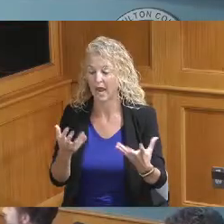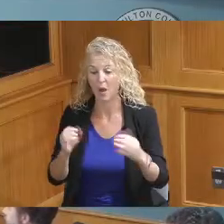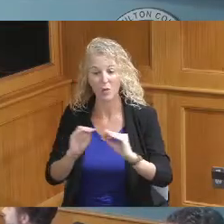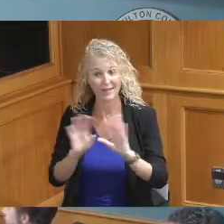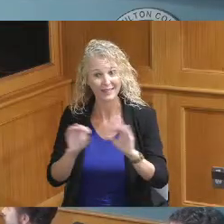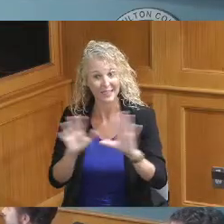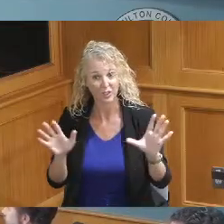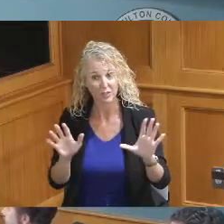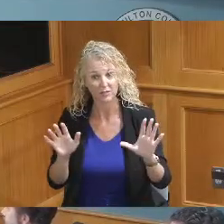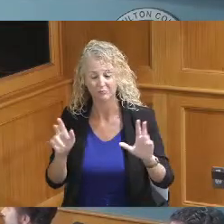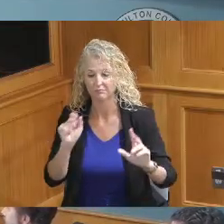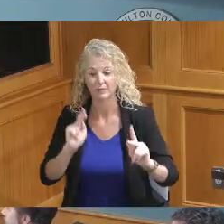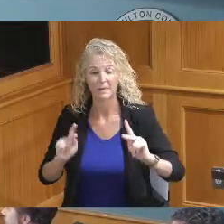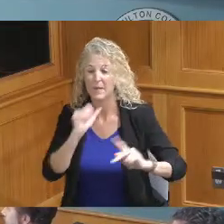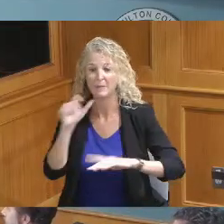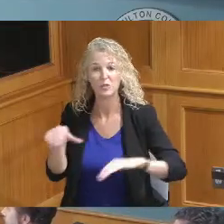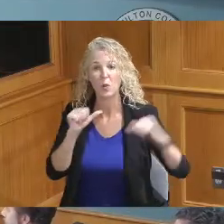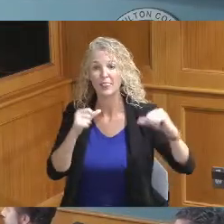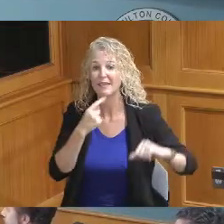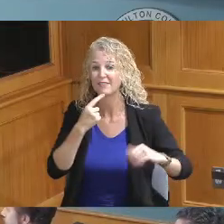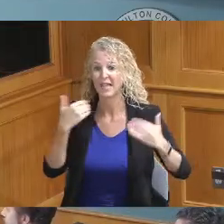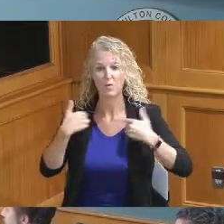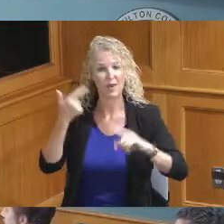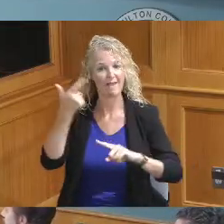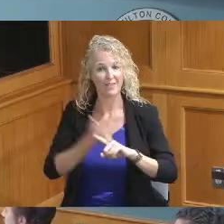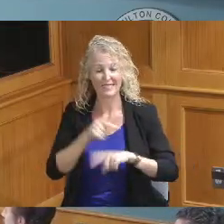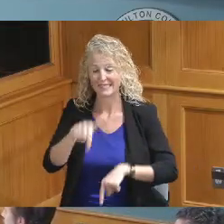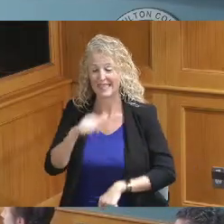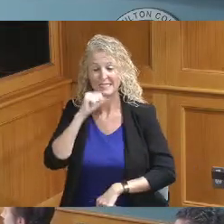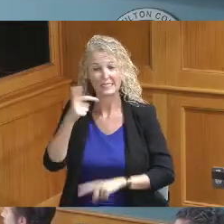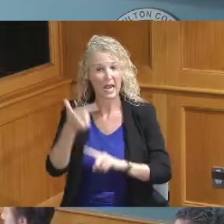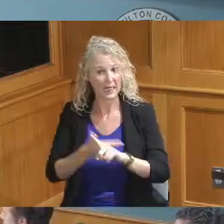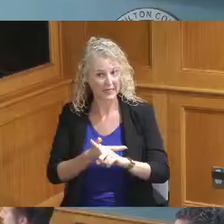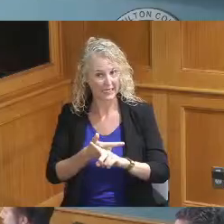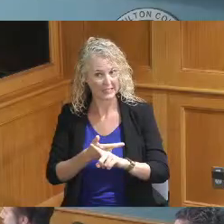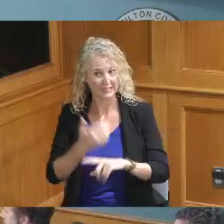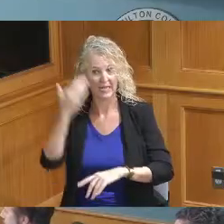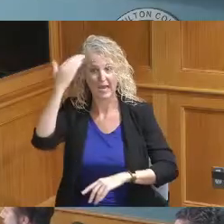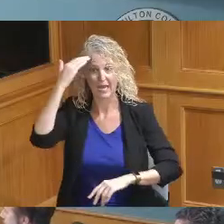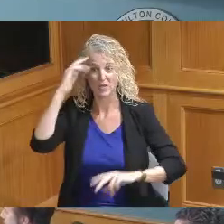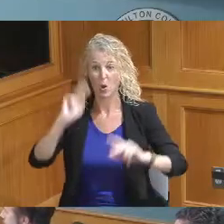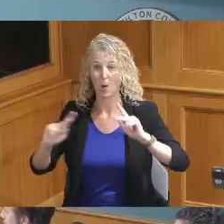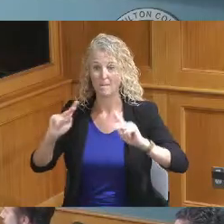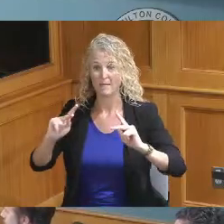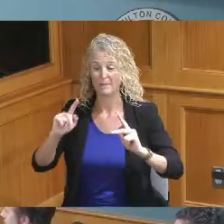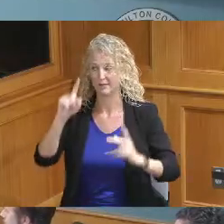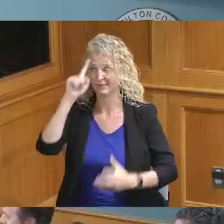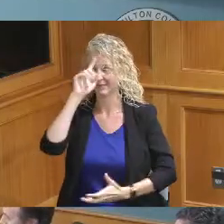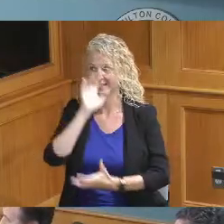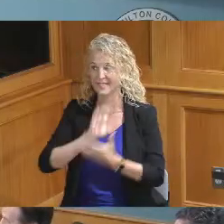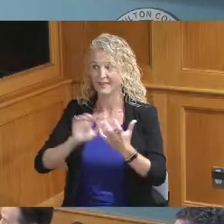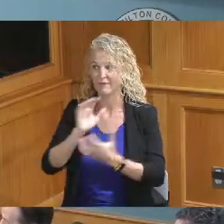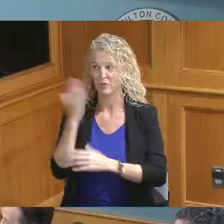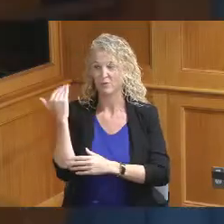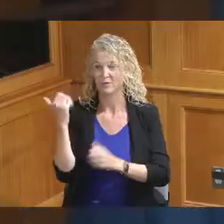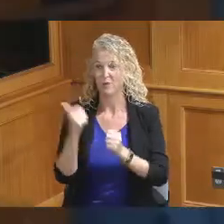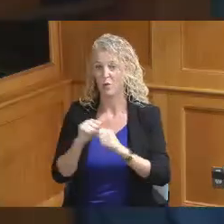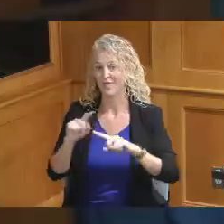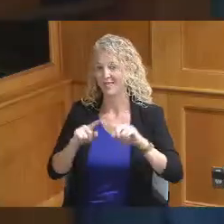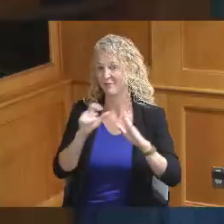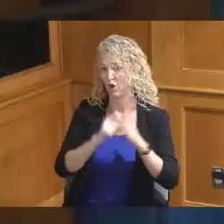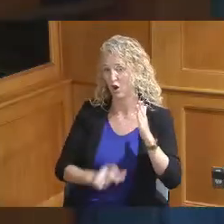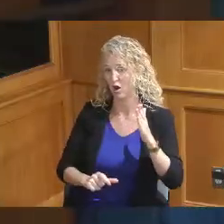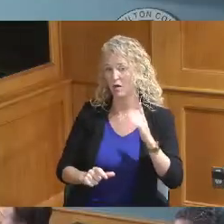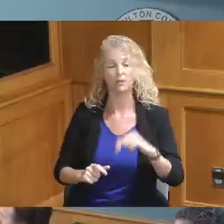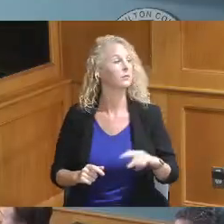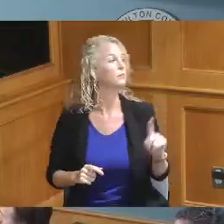to I don't want anybody leaving here saying we got a lease and we got a deal. So I know people have gotten confused with some of the articles. Thank you.